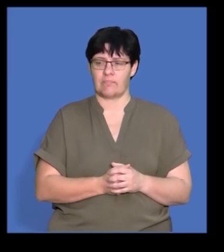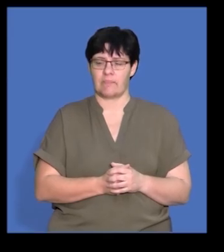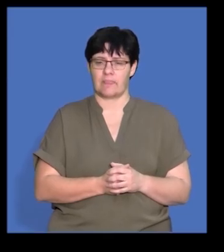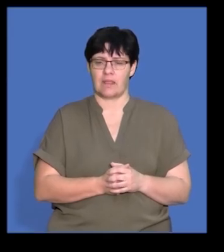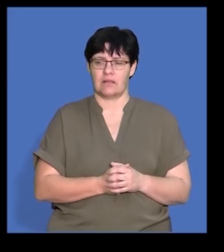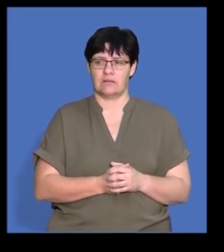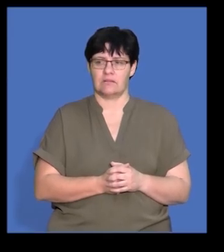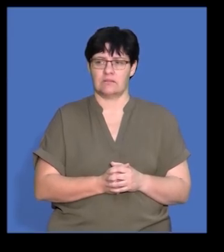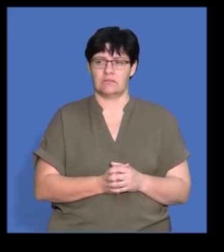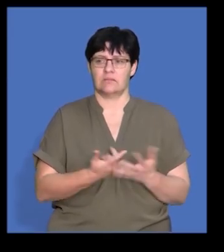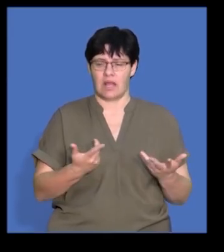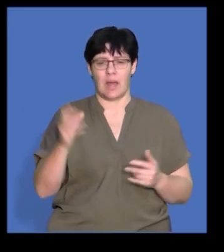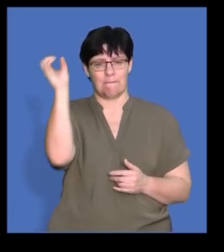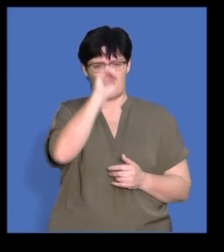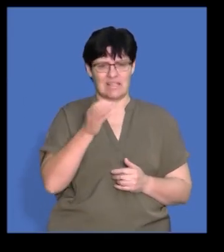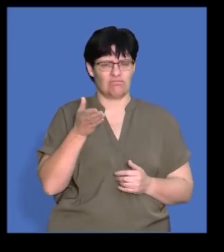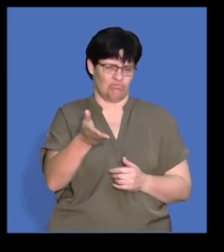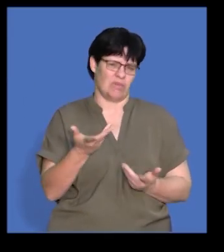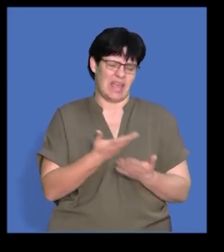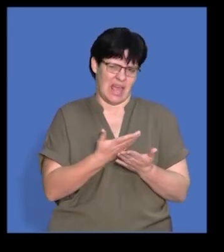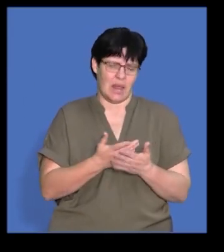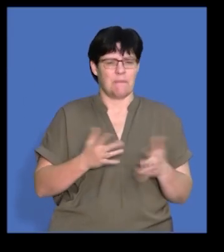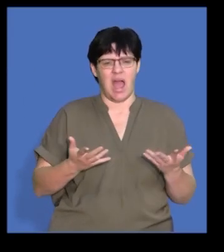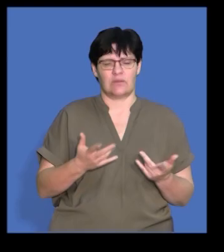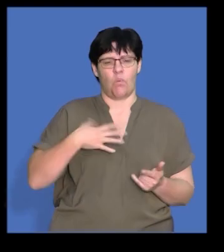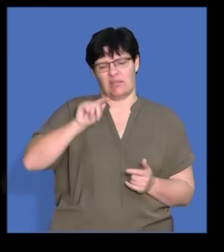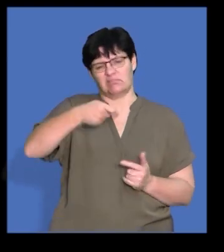Okay, you could have put your percentage sign in.